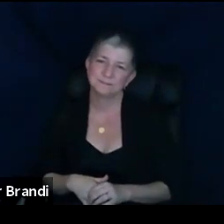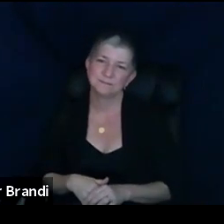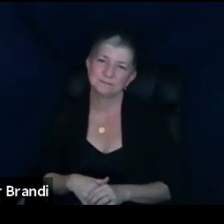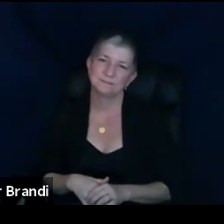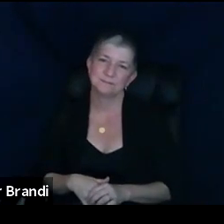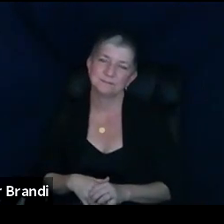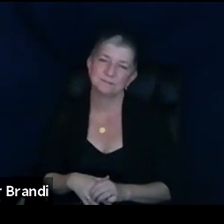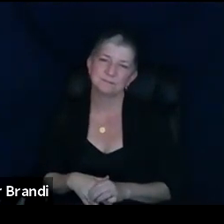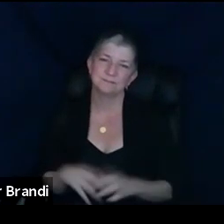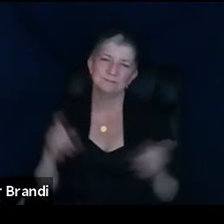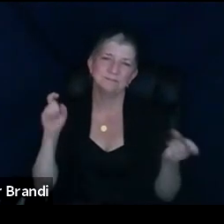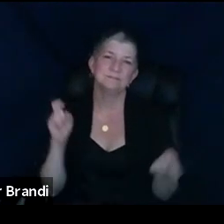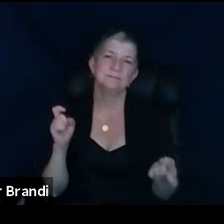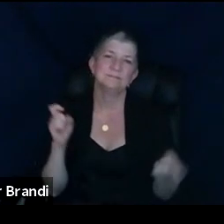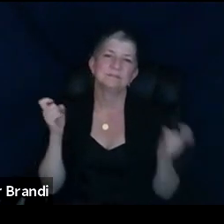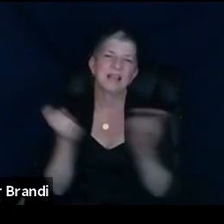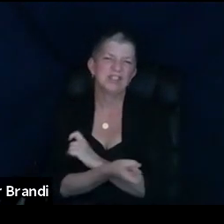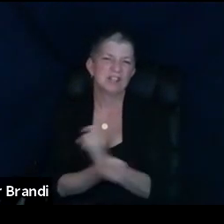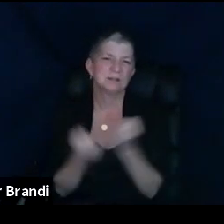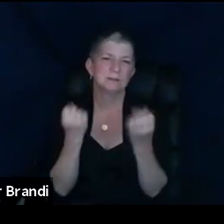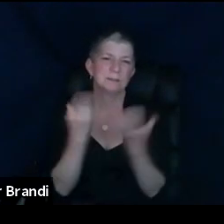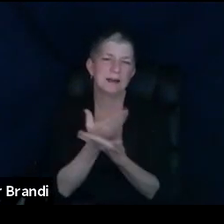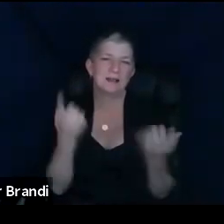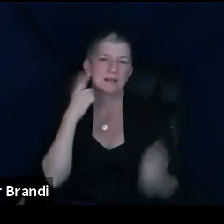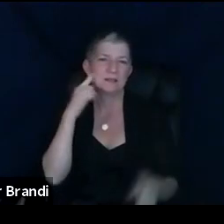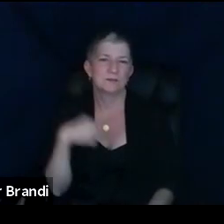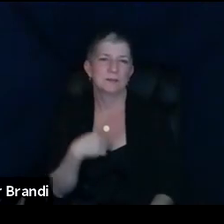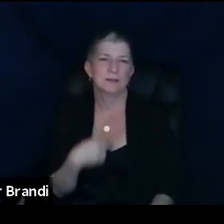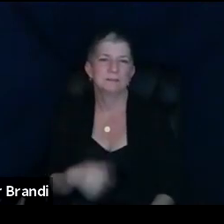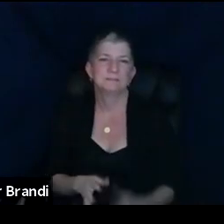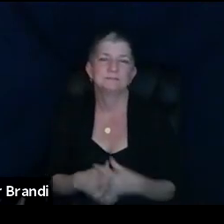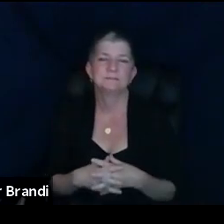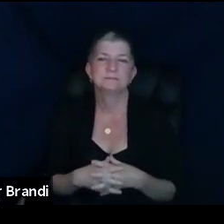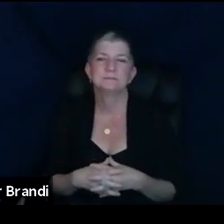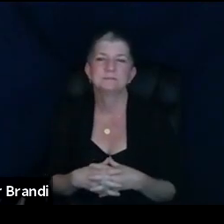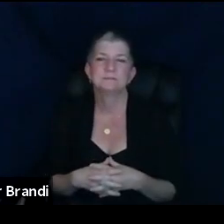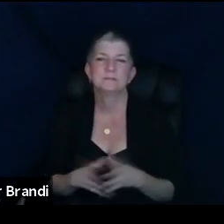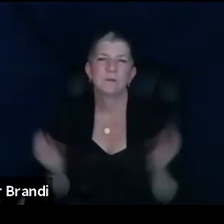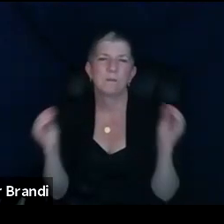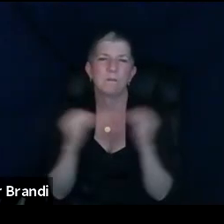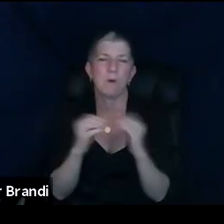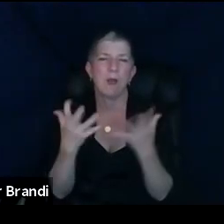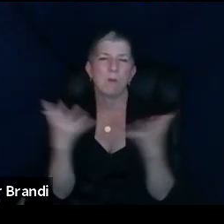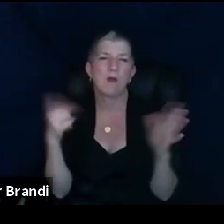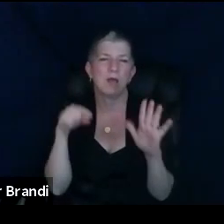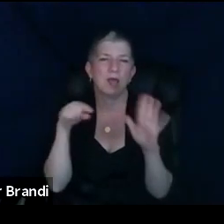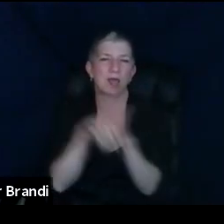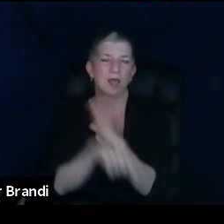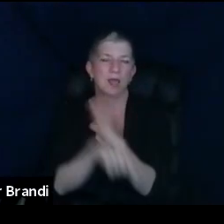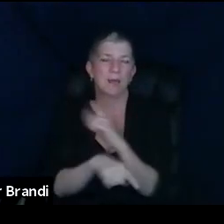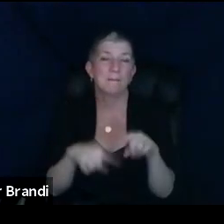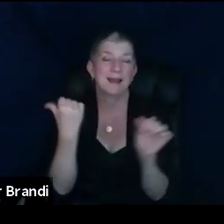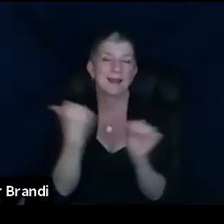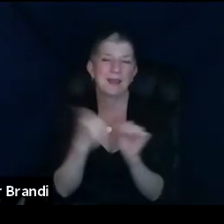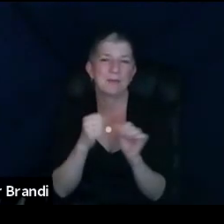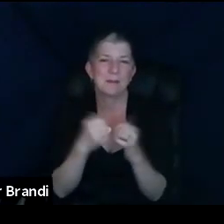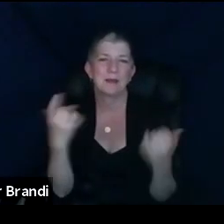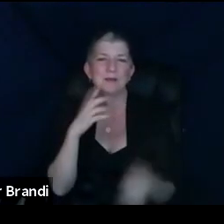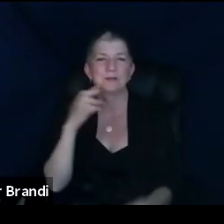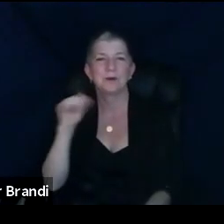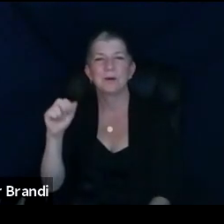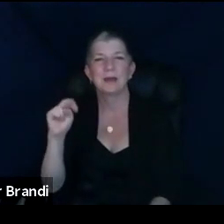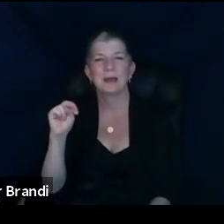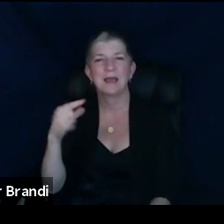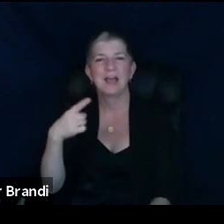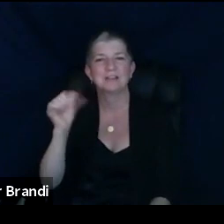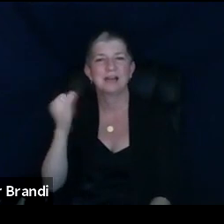It changes quite a bit for me. There was more I was going to go into, but I can't remember. So Angela, I cut you off. What were you going